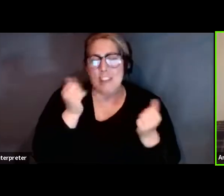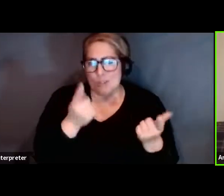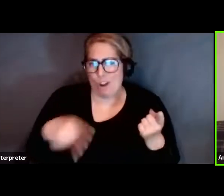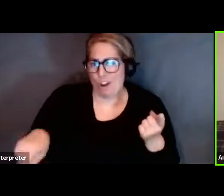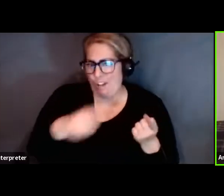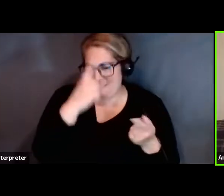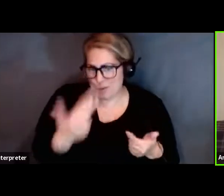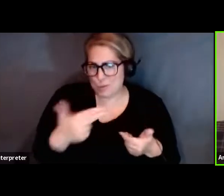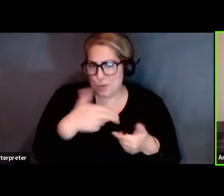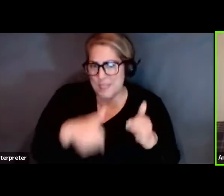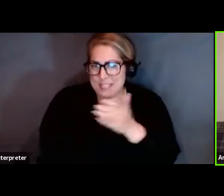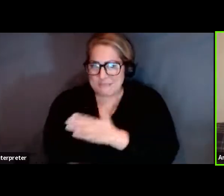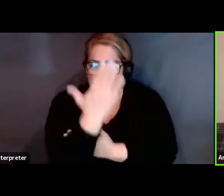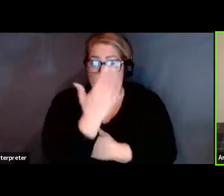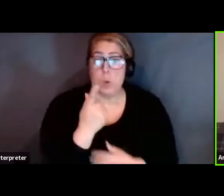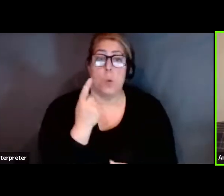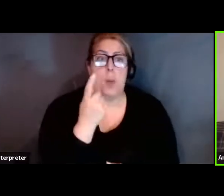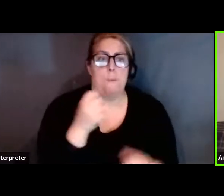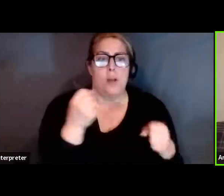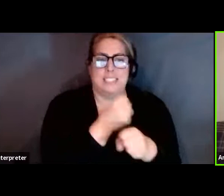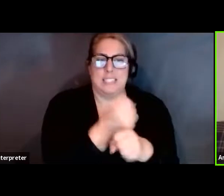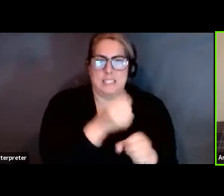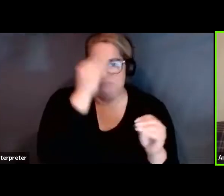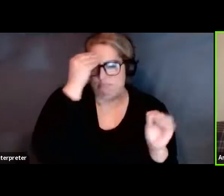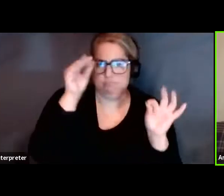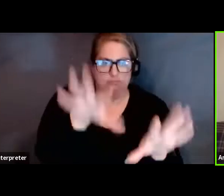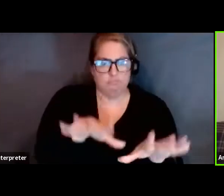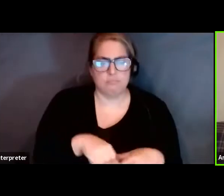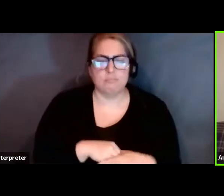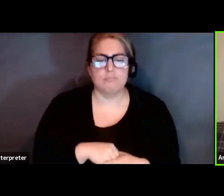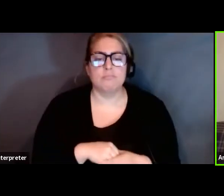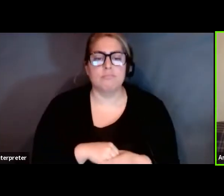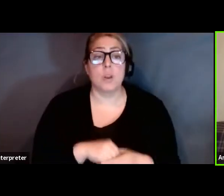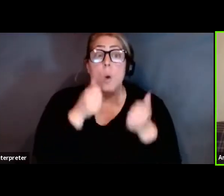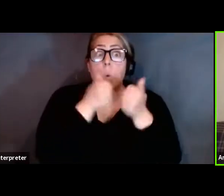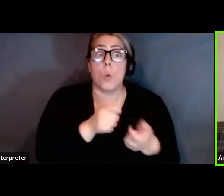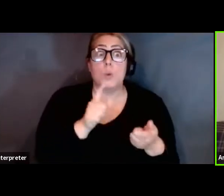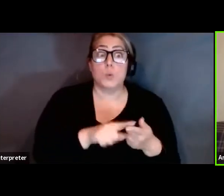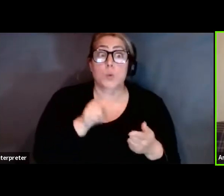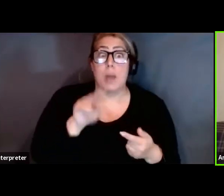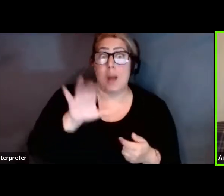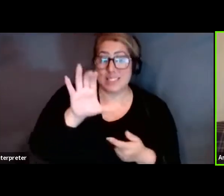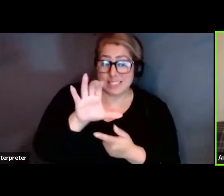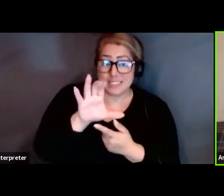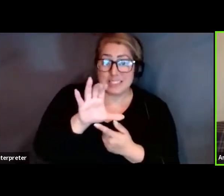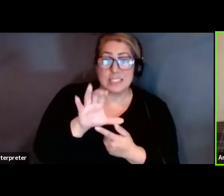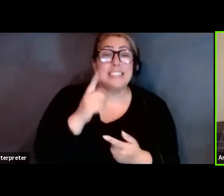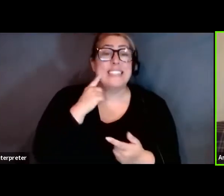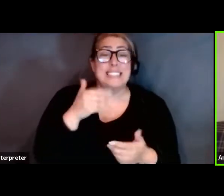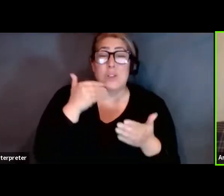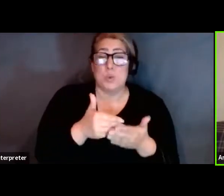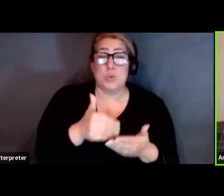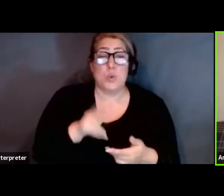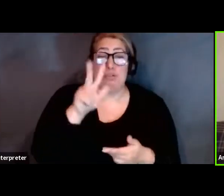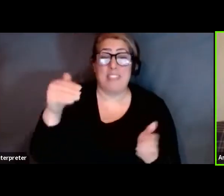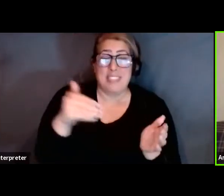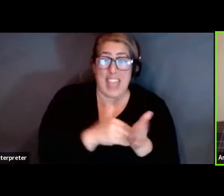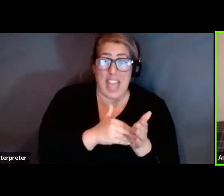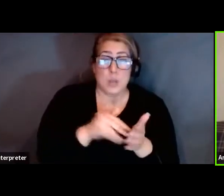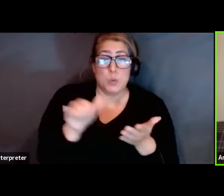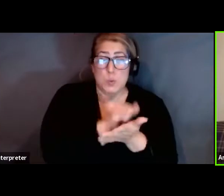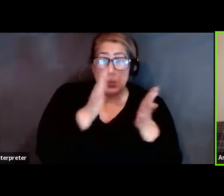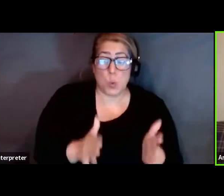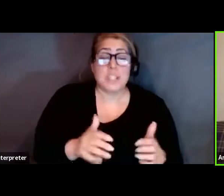morning. One more statistic. According to the city, there are nearly 300,000 adult New Yorkers who are living with